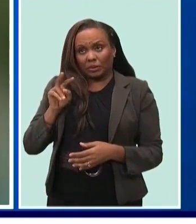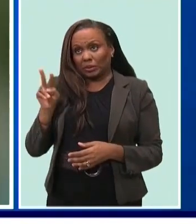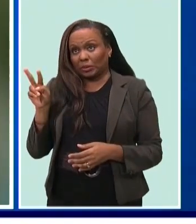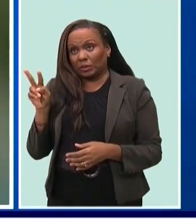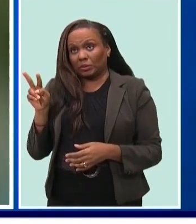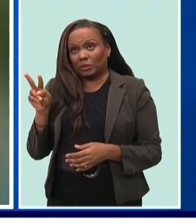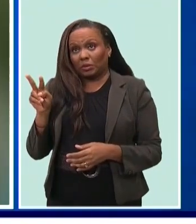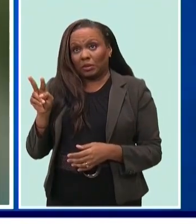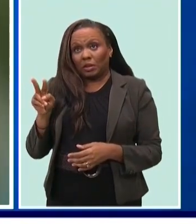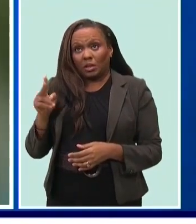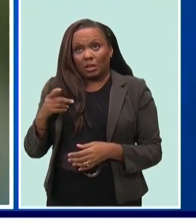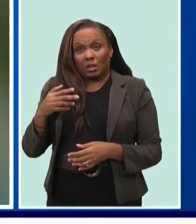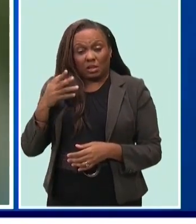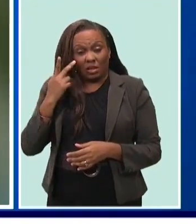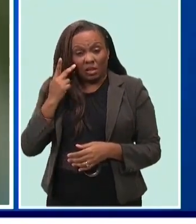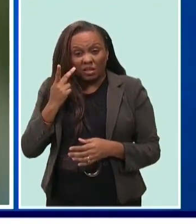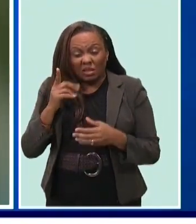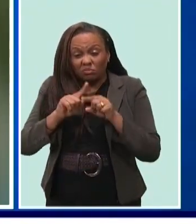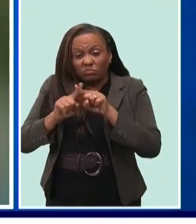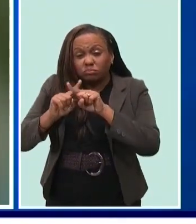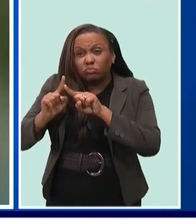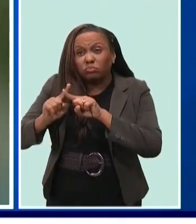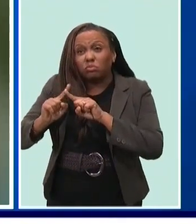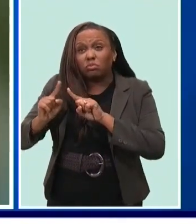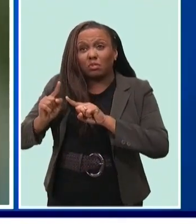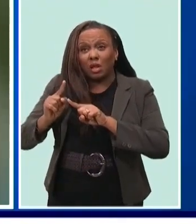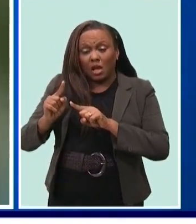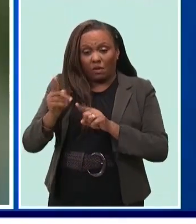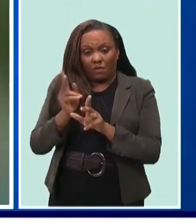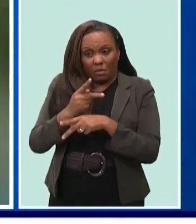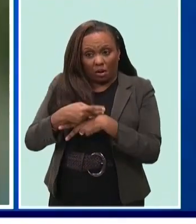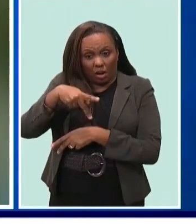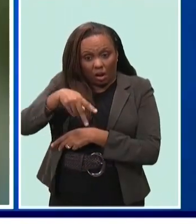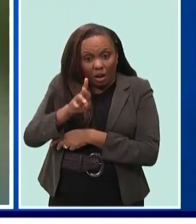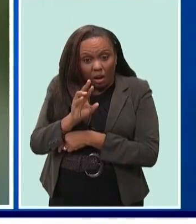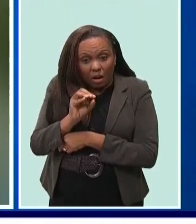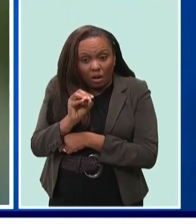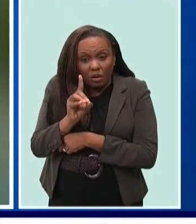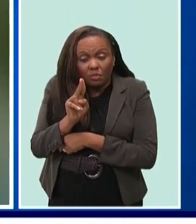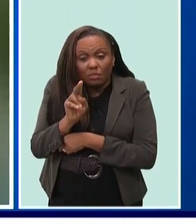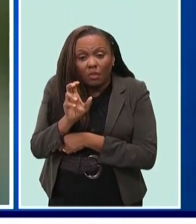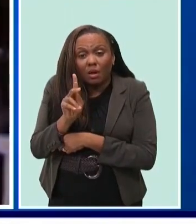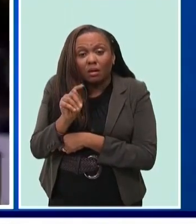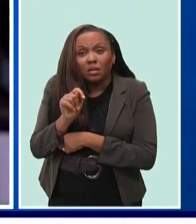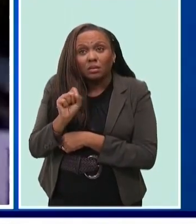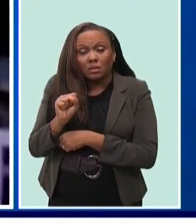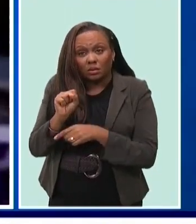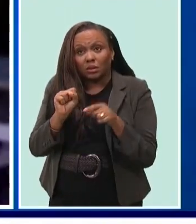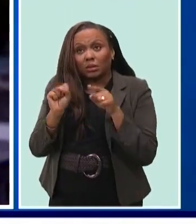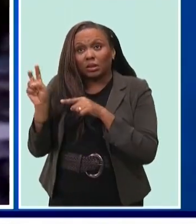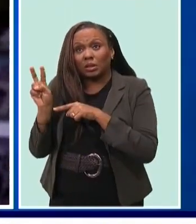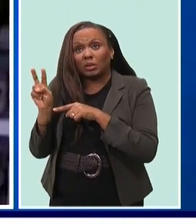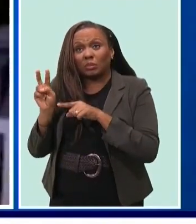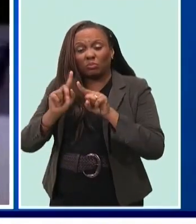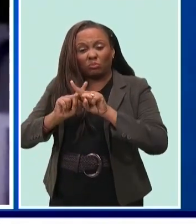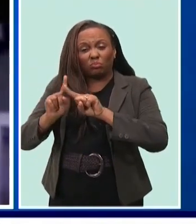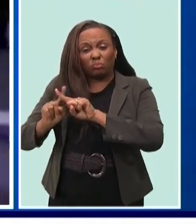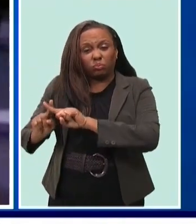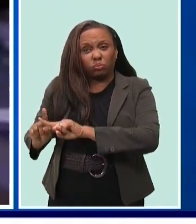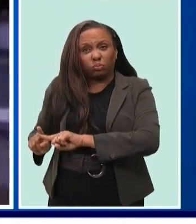My complexion is better than ever. Me now go bleach it out, it's better, yes, it's better